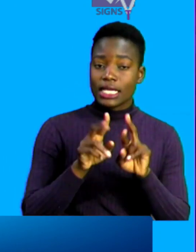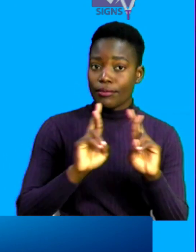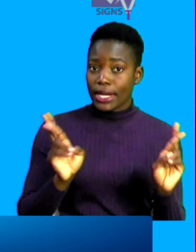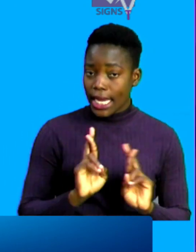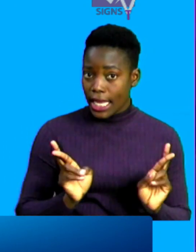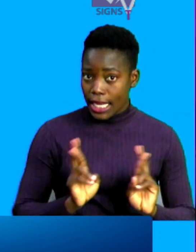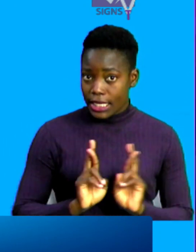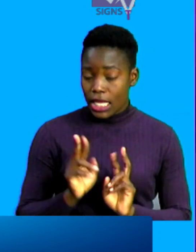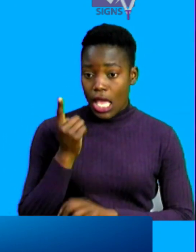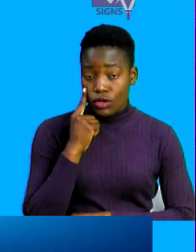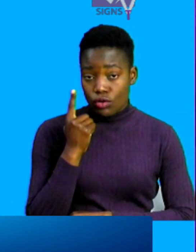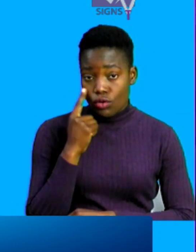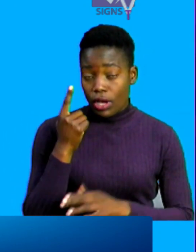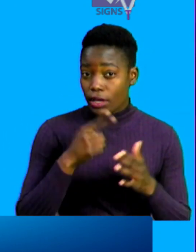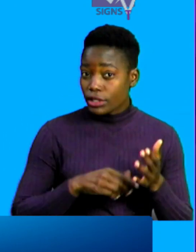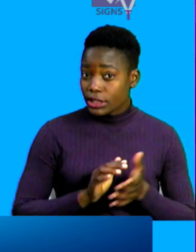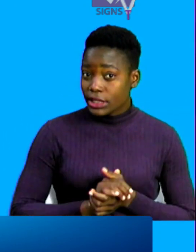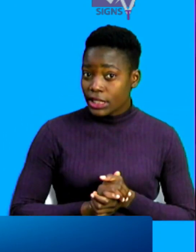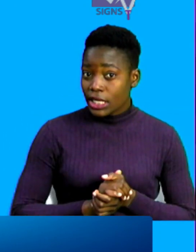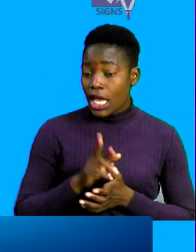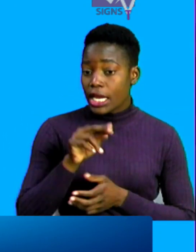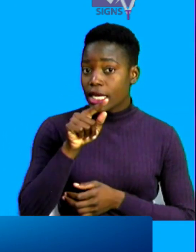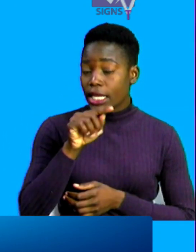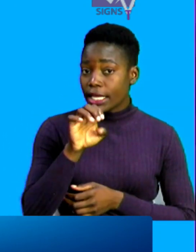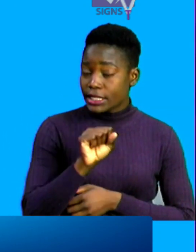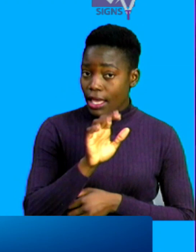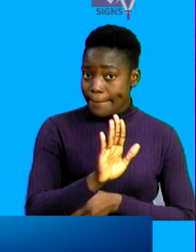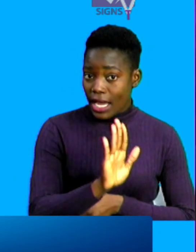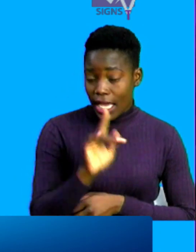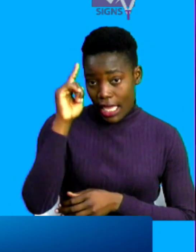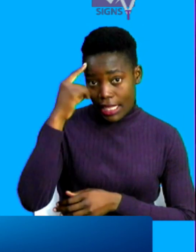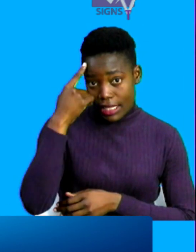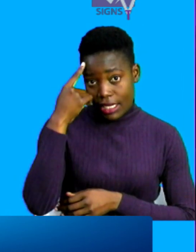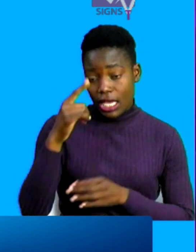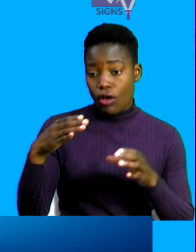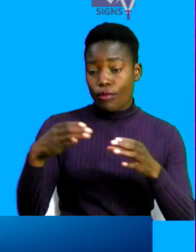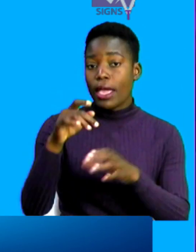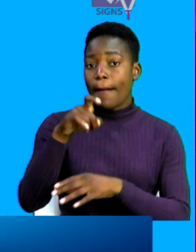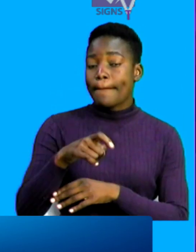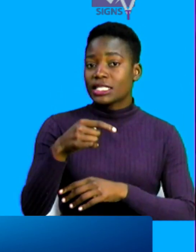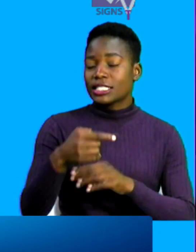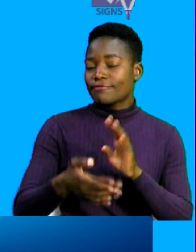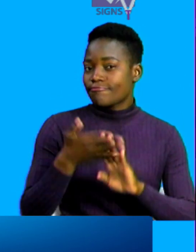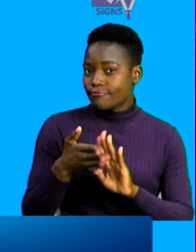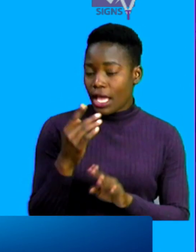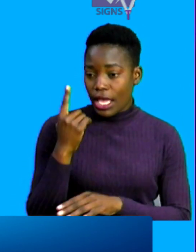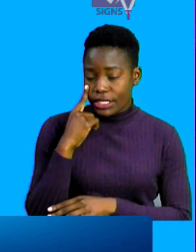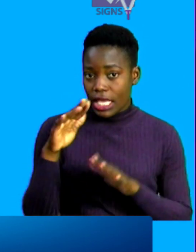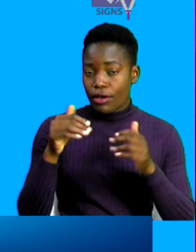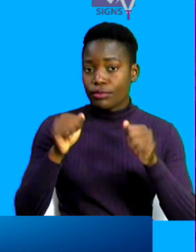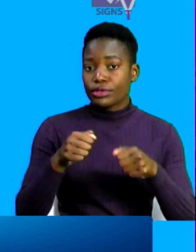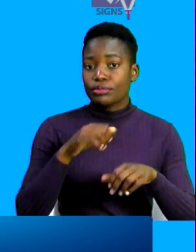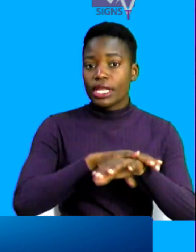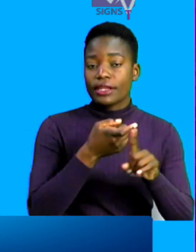look at their rates, and I think as a committee we need to move with speed to see how much we can be able to get from